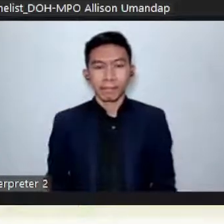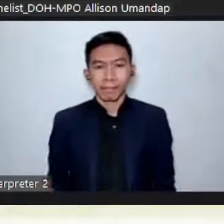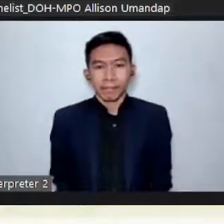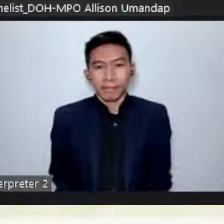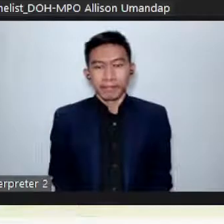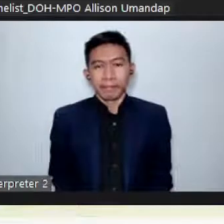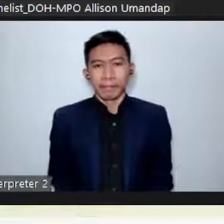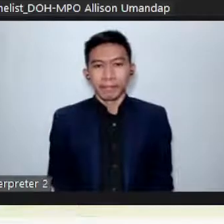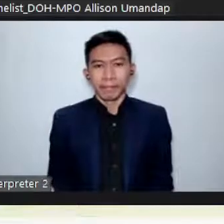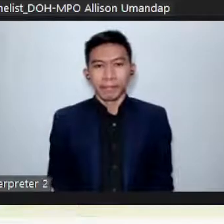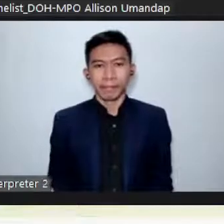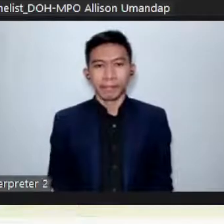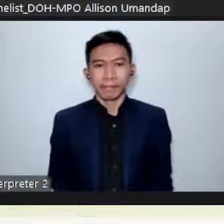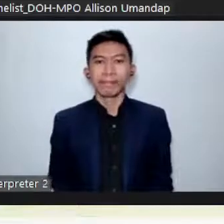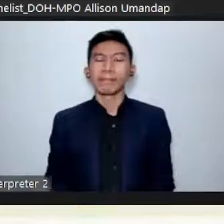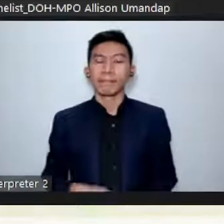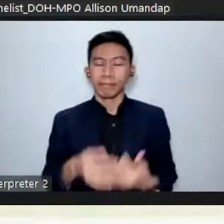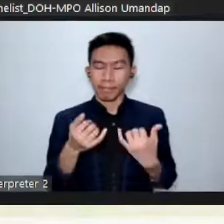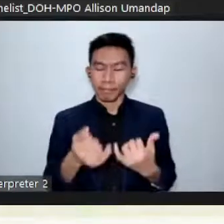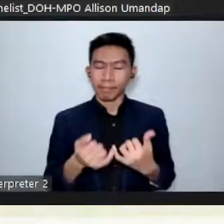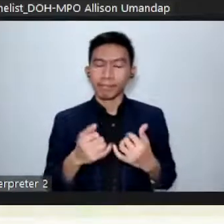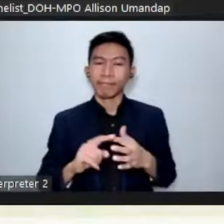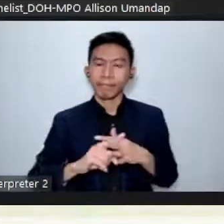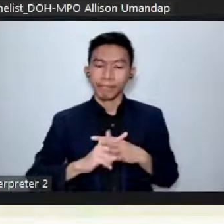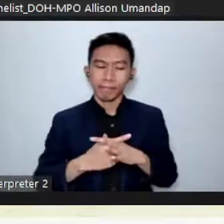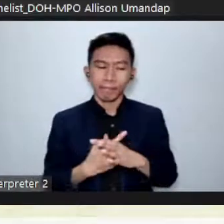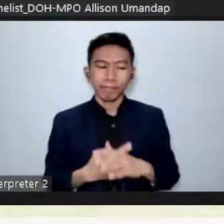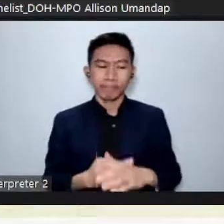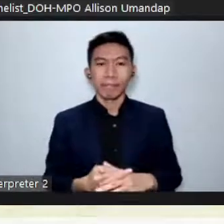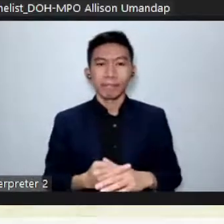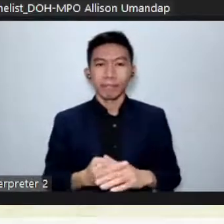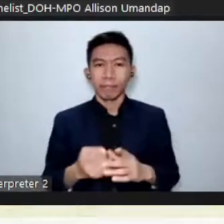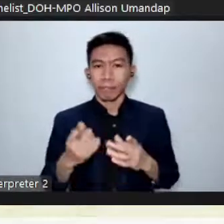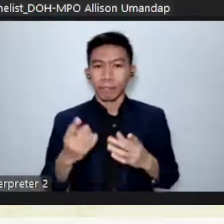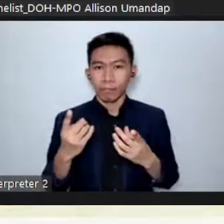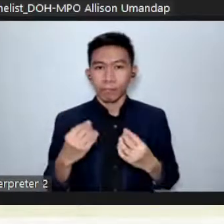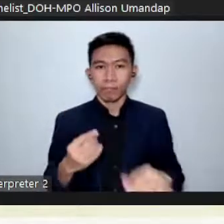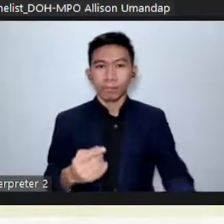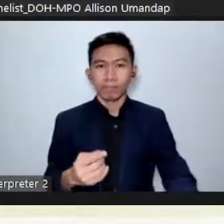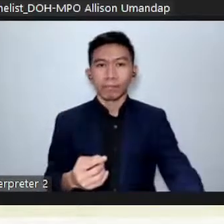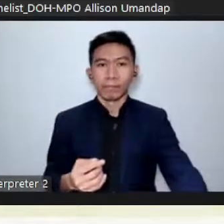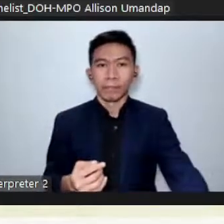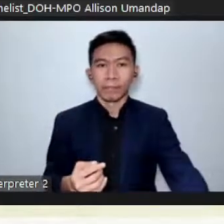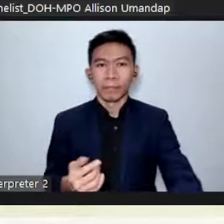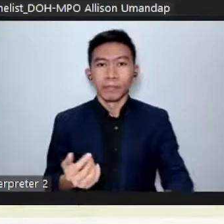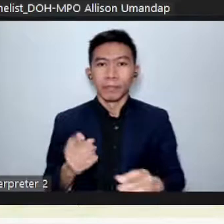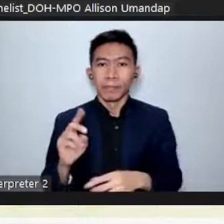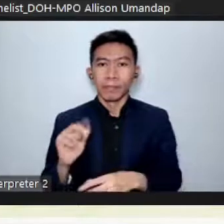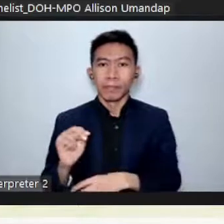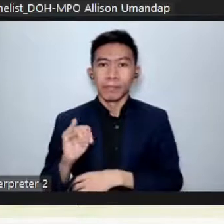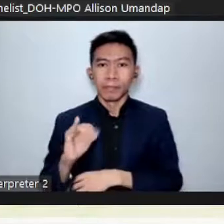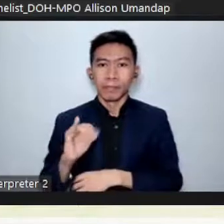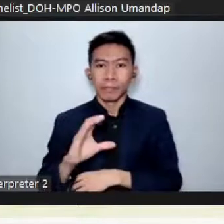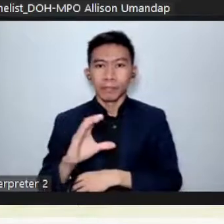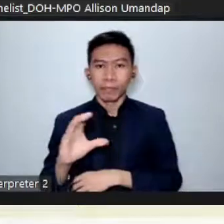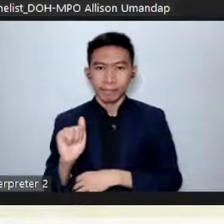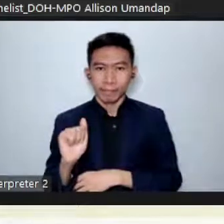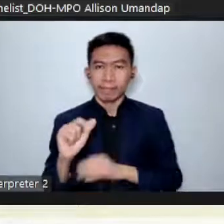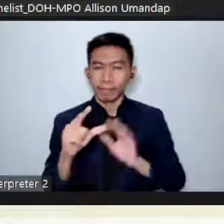we are starting to implement the NICA law. So you gave us